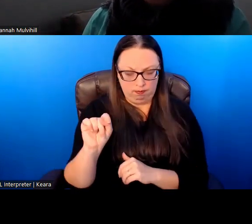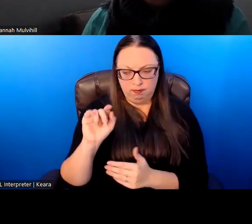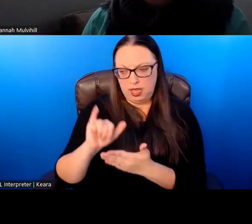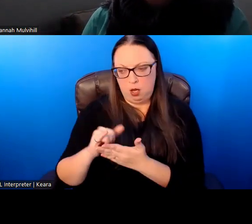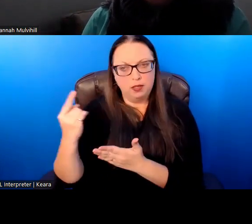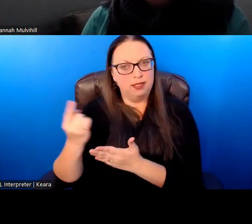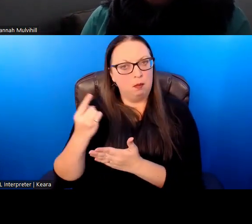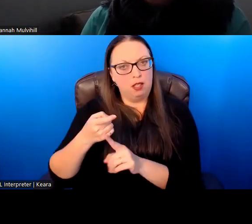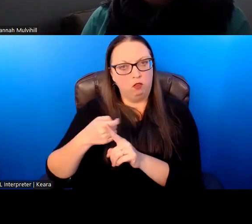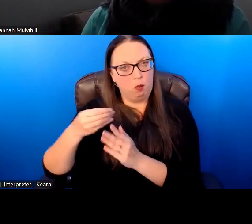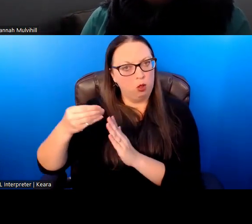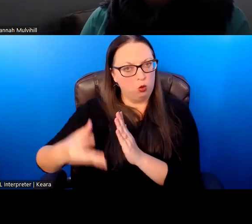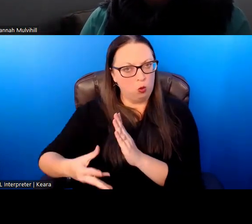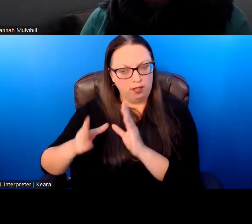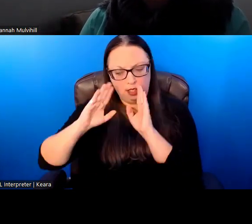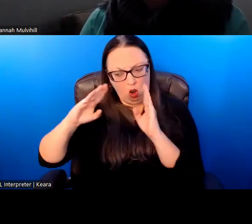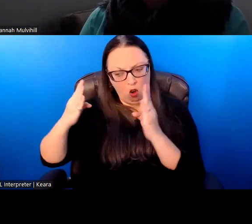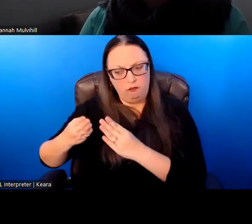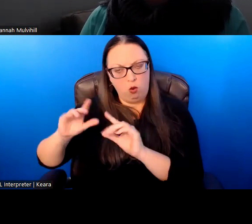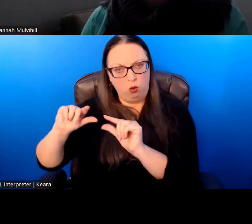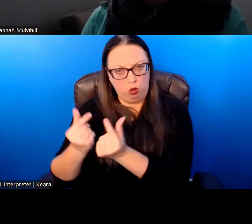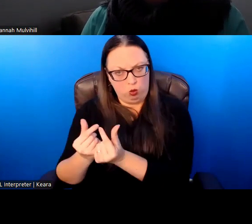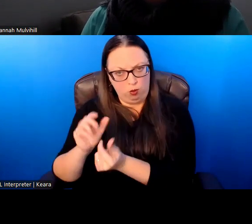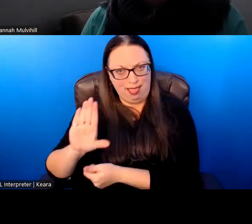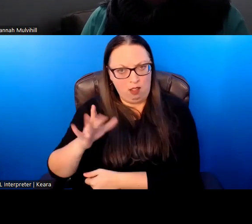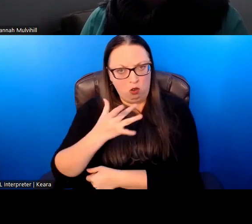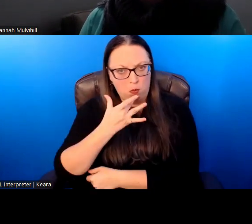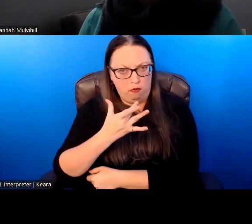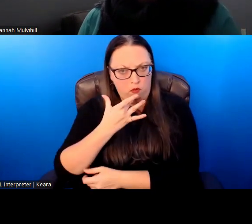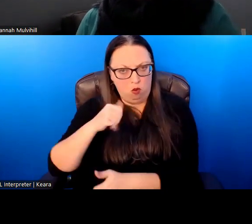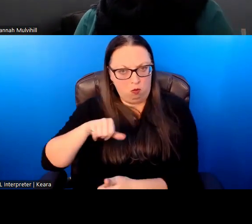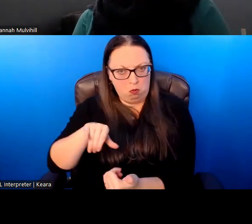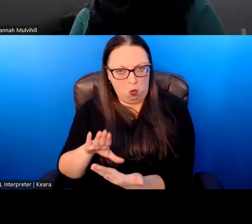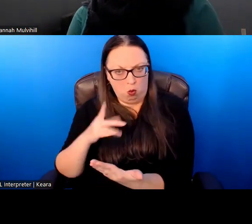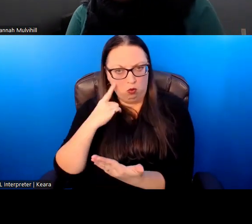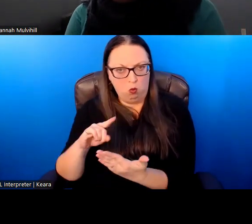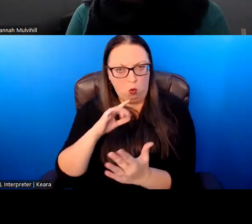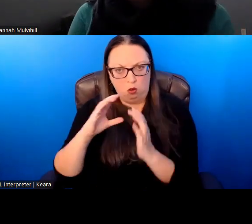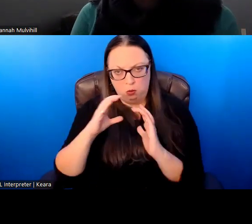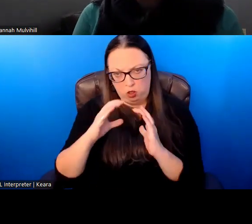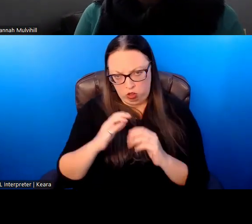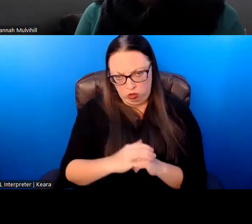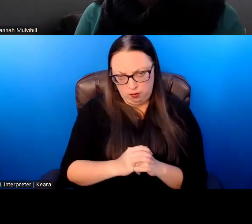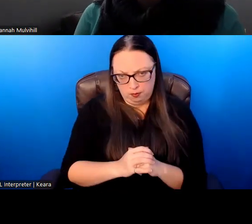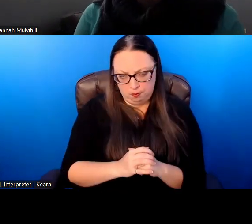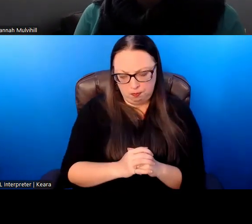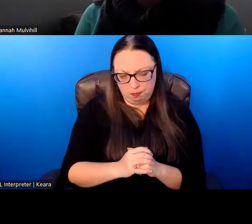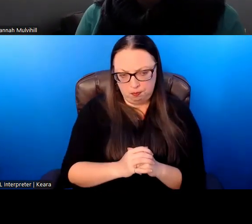in our focus groups in terms of their preferred channel of communication. And